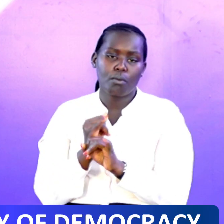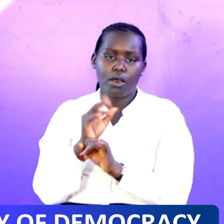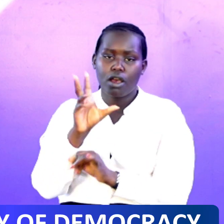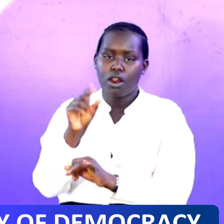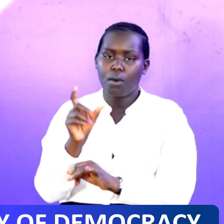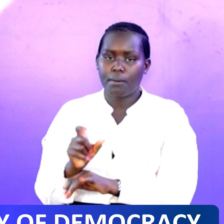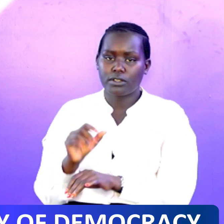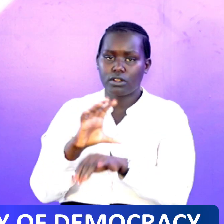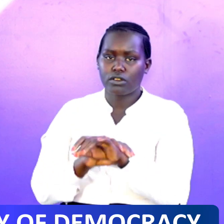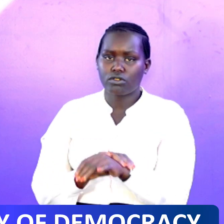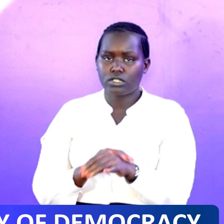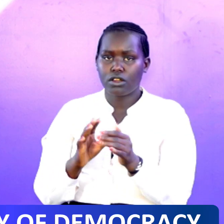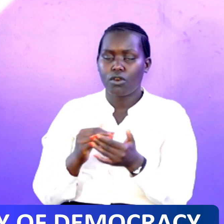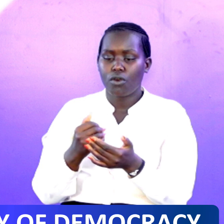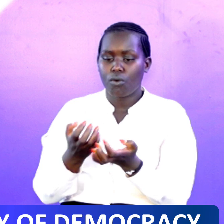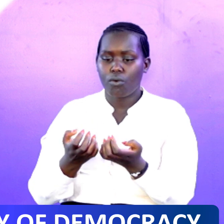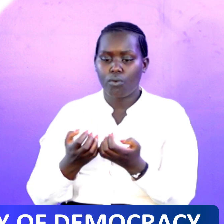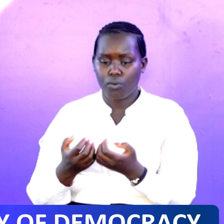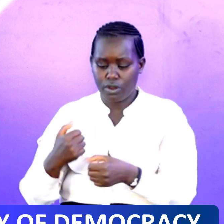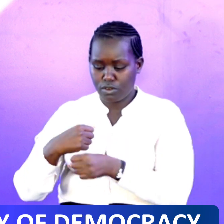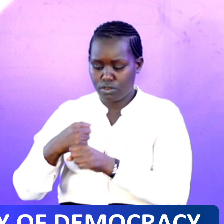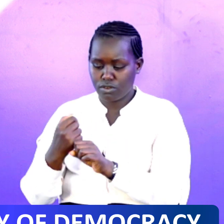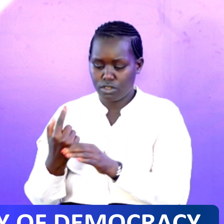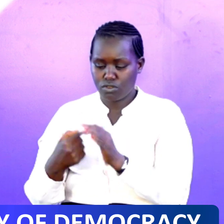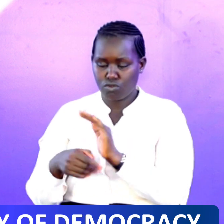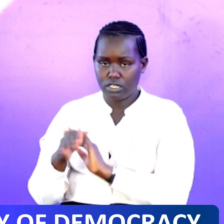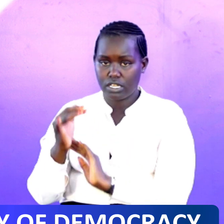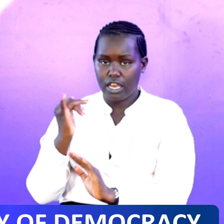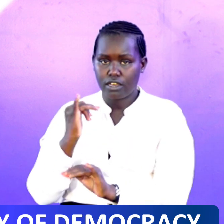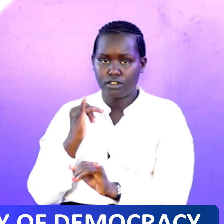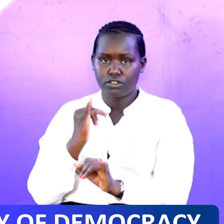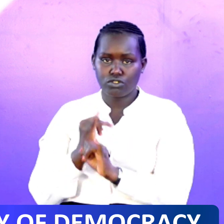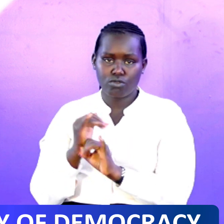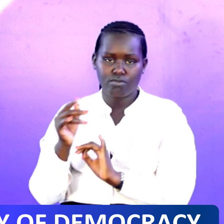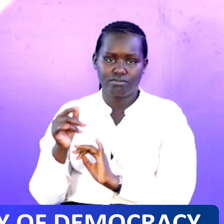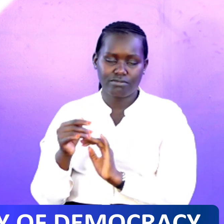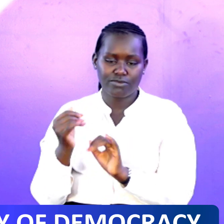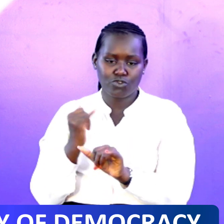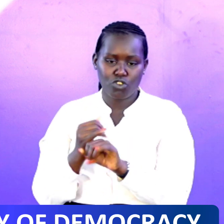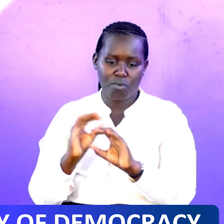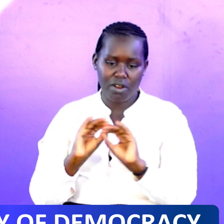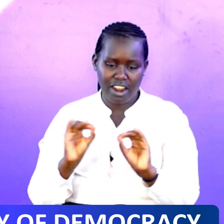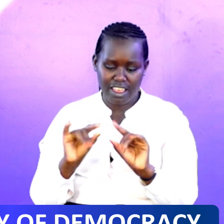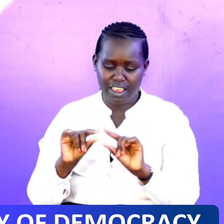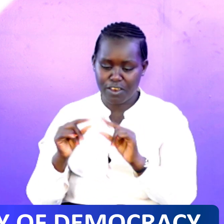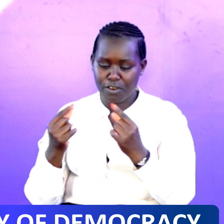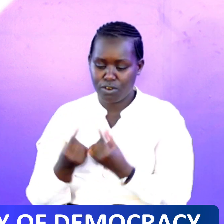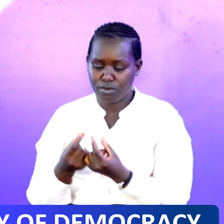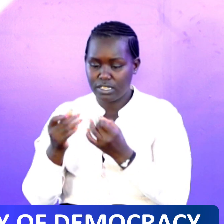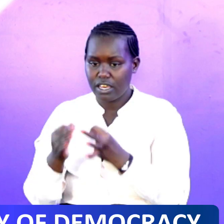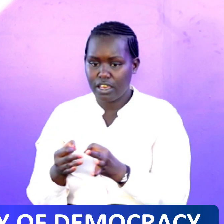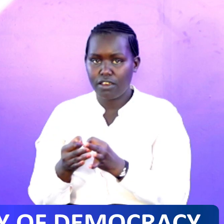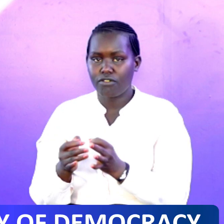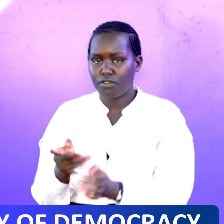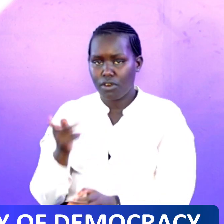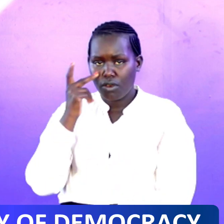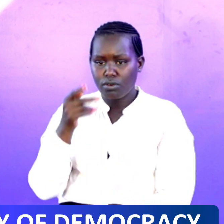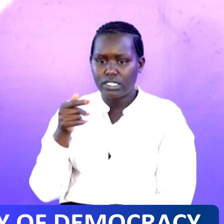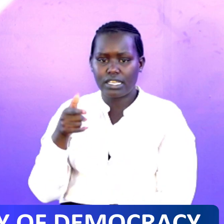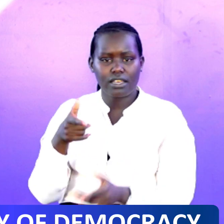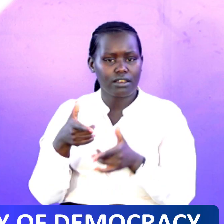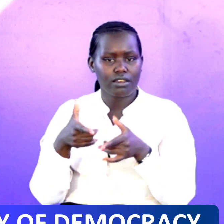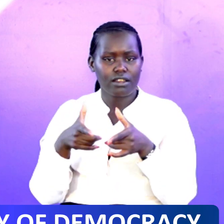In fact, we need to create up a jobless WhatsApp groups so that if we don't see left, Yeah. then you know there's